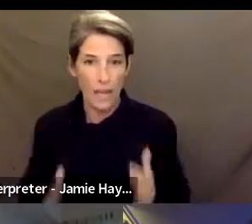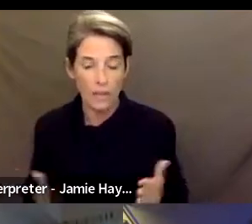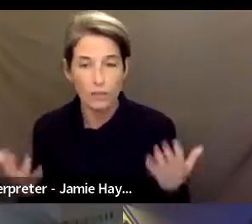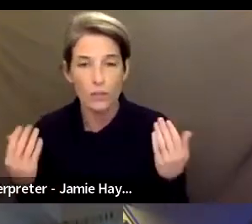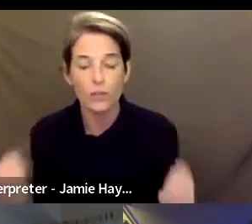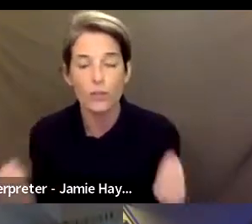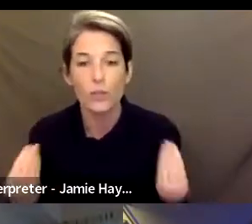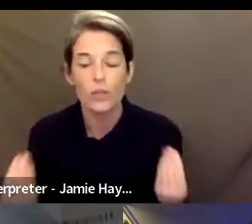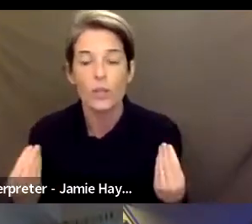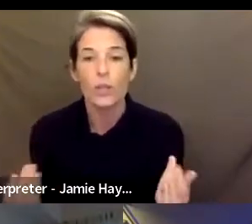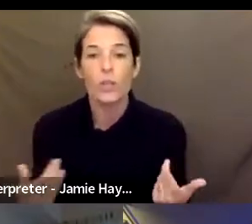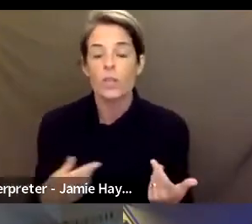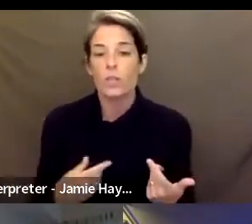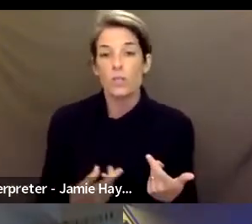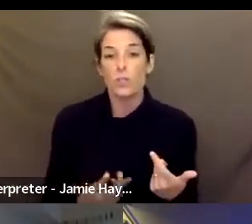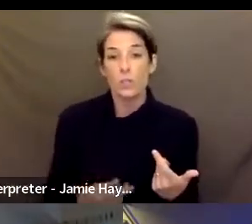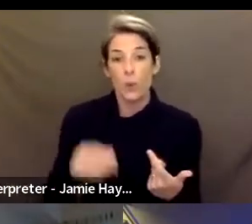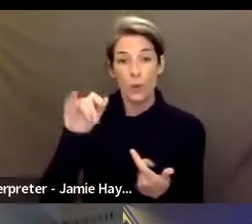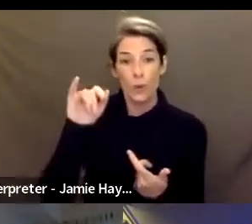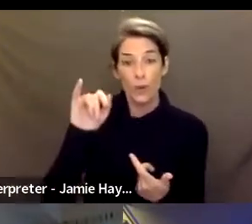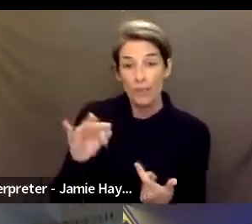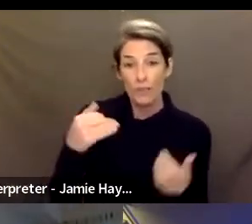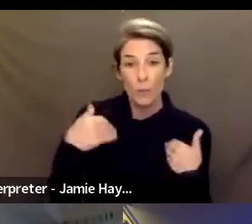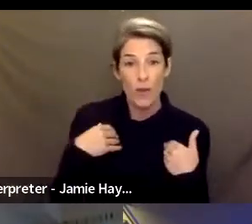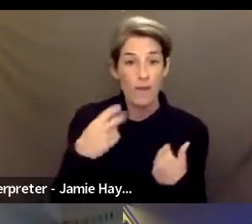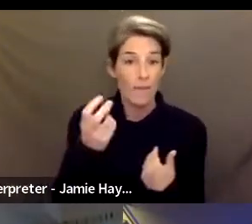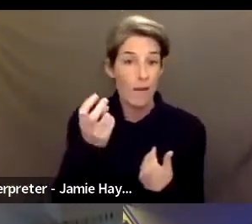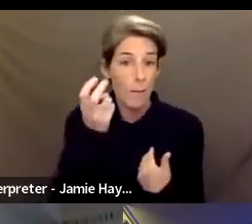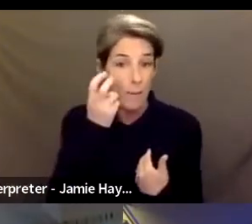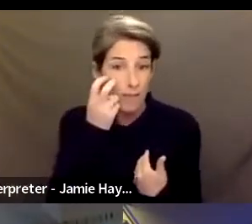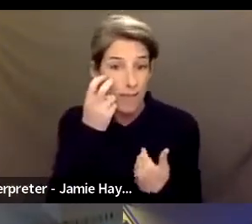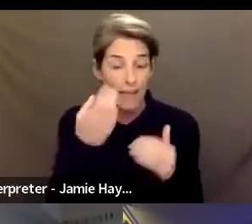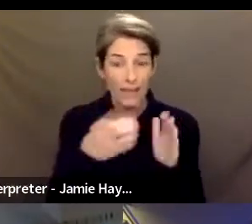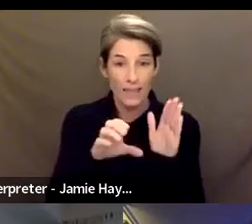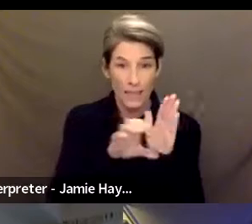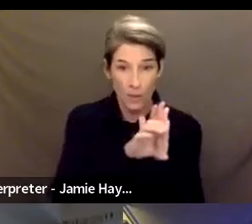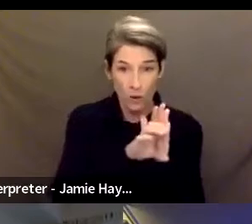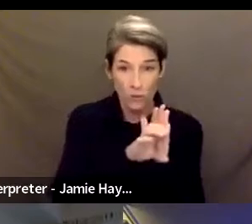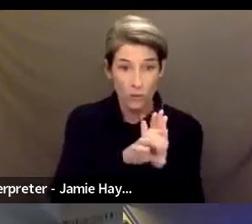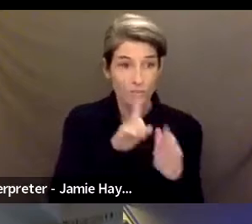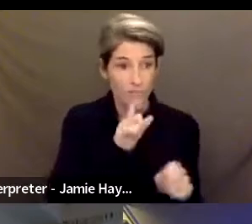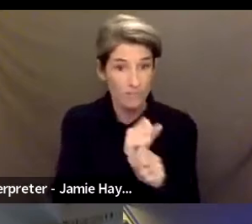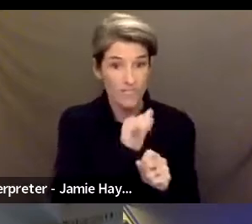have Tiresias, who is a blind character, who was written to be a blind person.